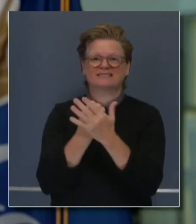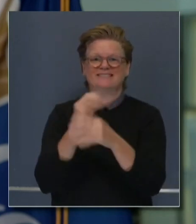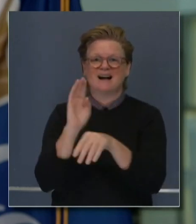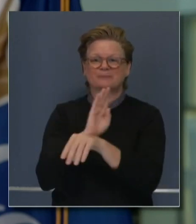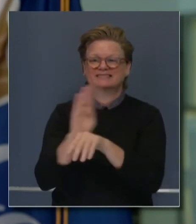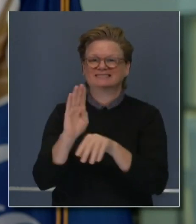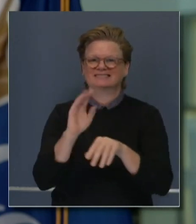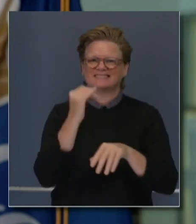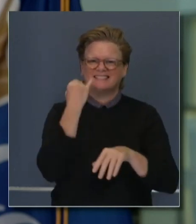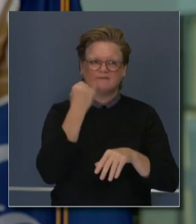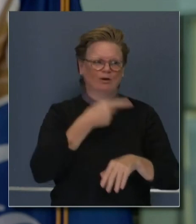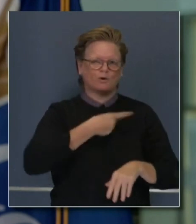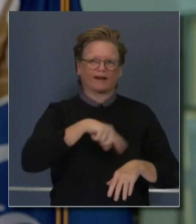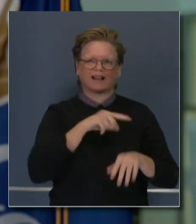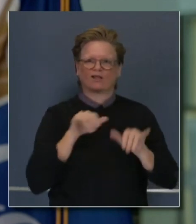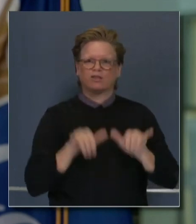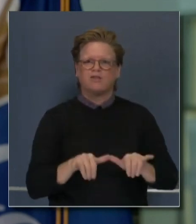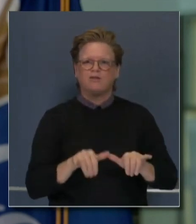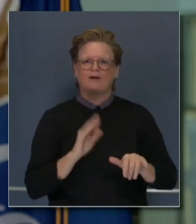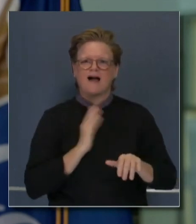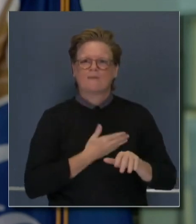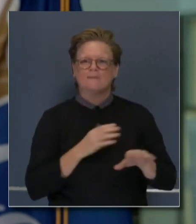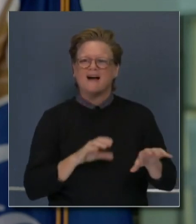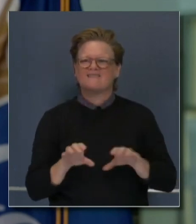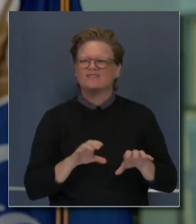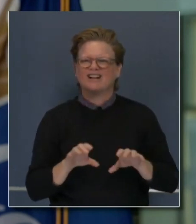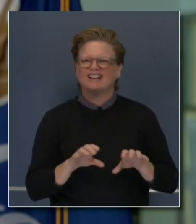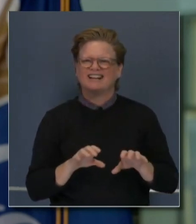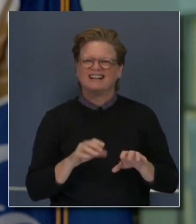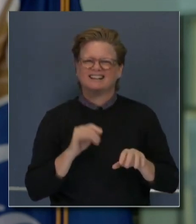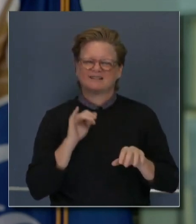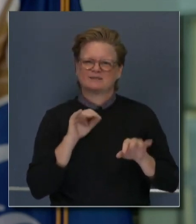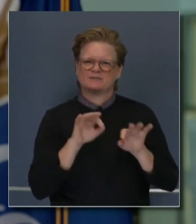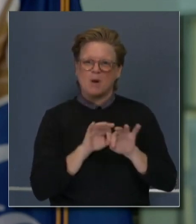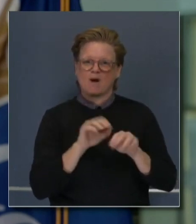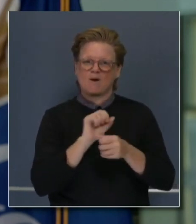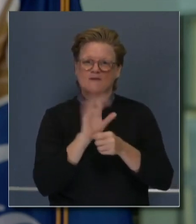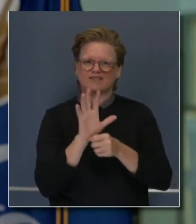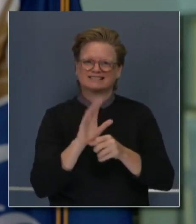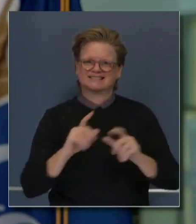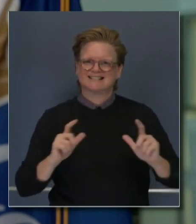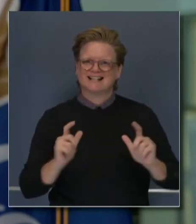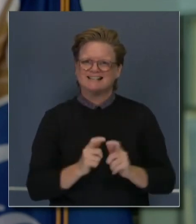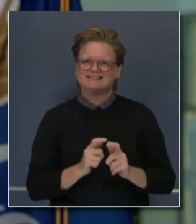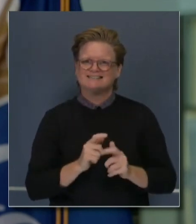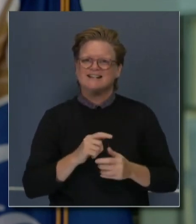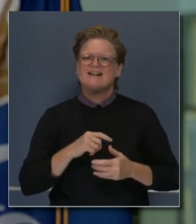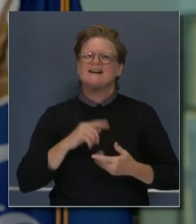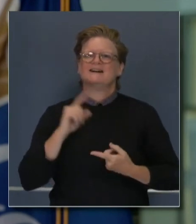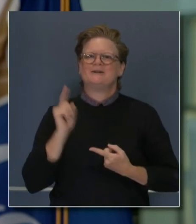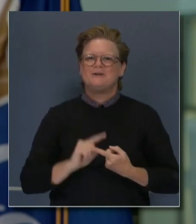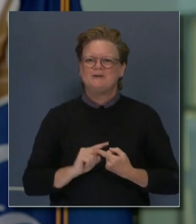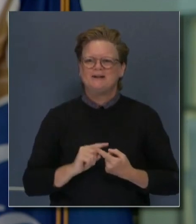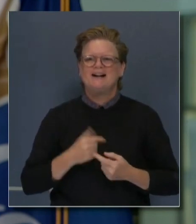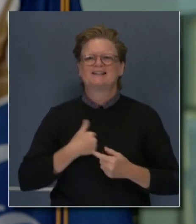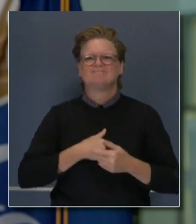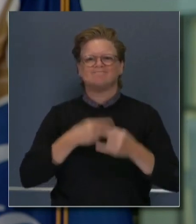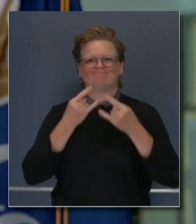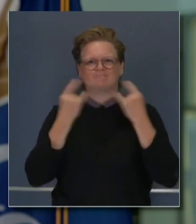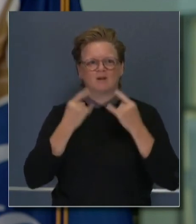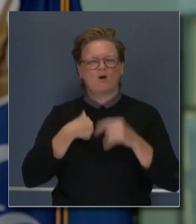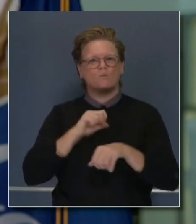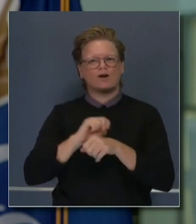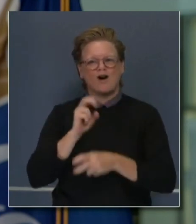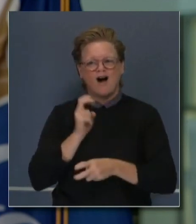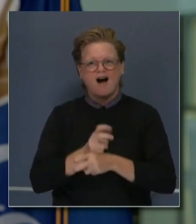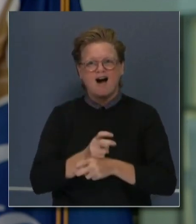of COVID-19. And so let's continue the thrust of focus, get these schools reopened, get our businesses reopened, particularly our small